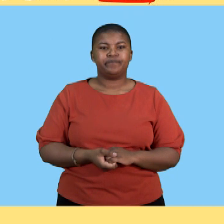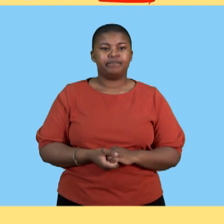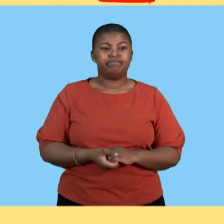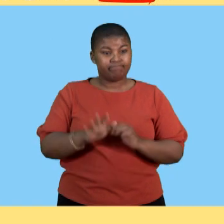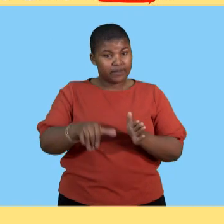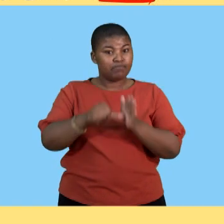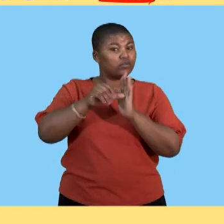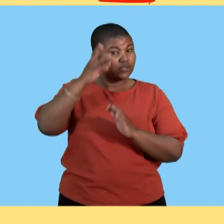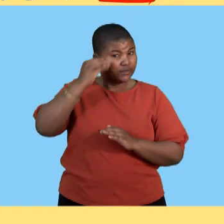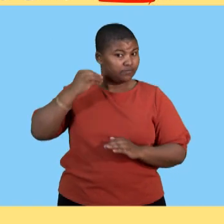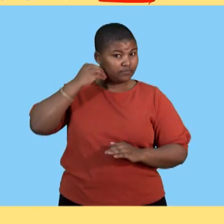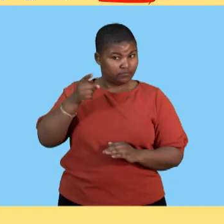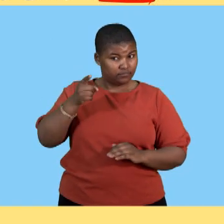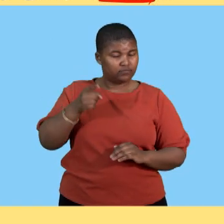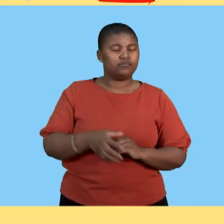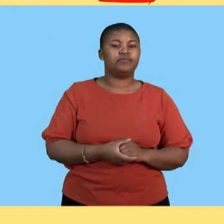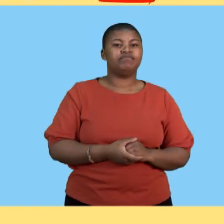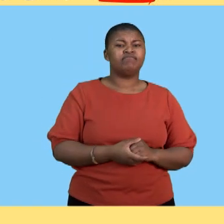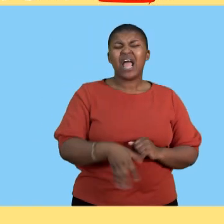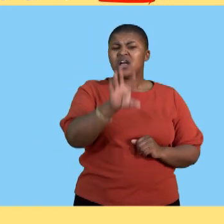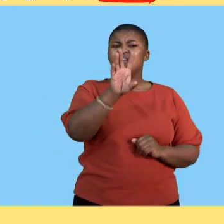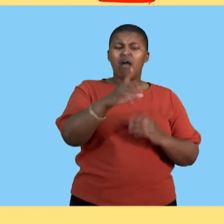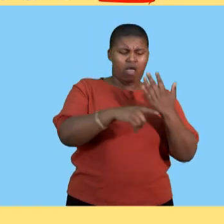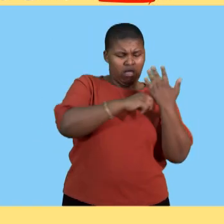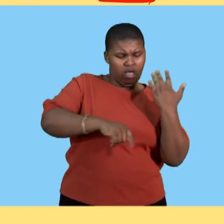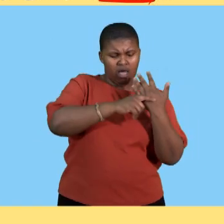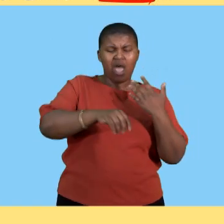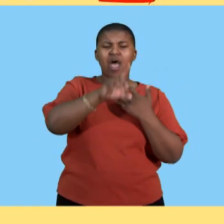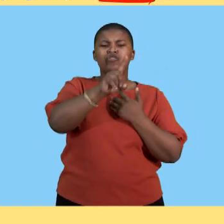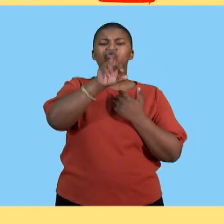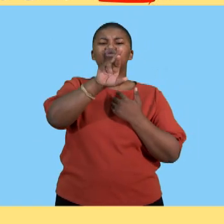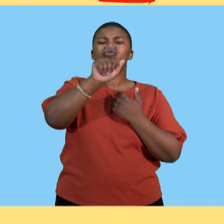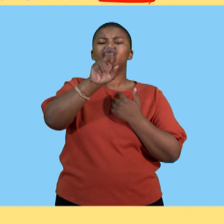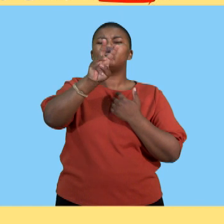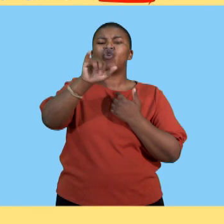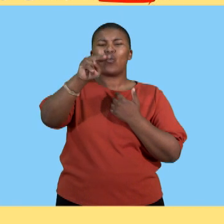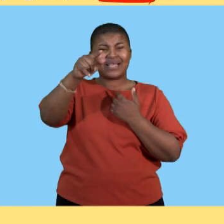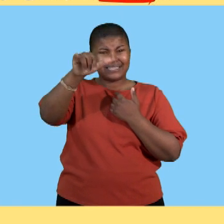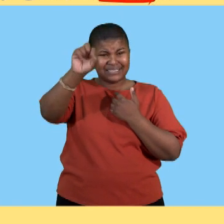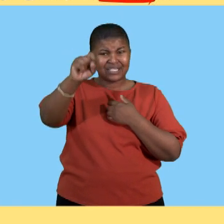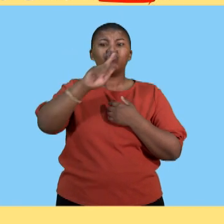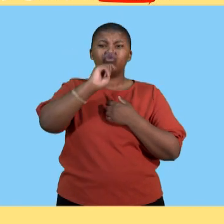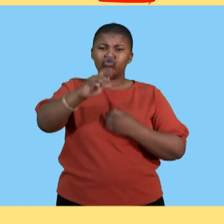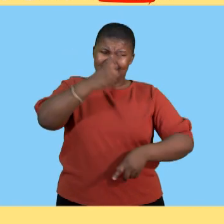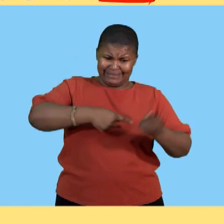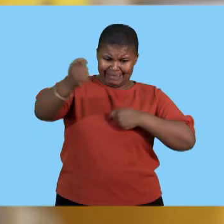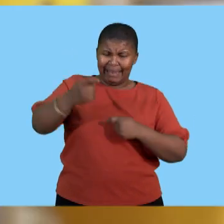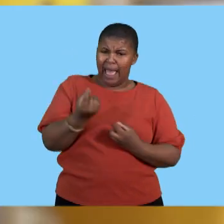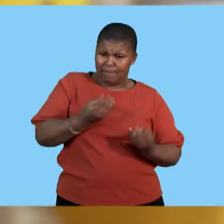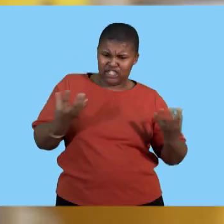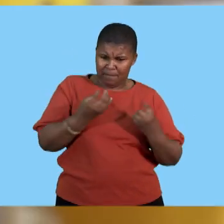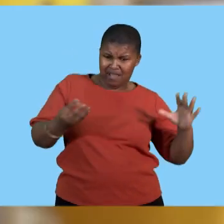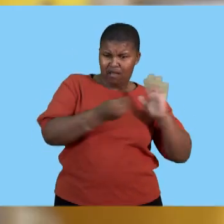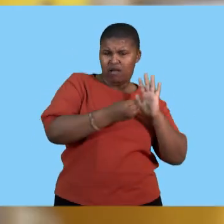2,400. Very important. Drawings are not to be recorded at the selling price. How do we record